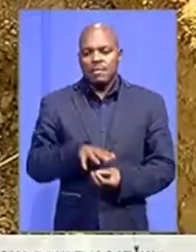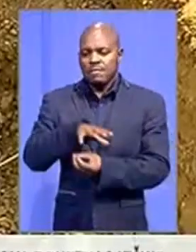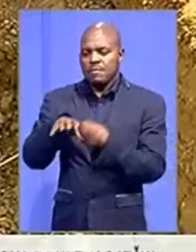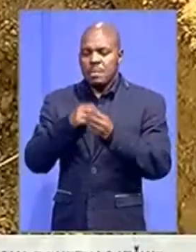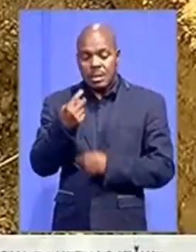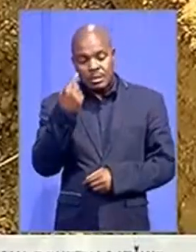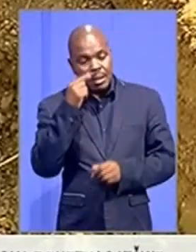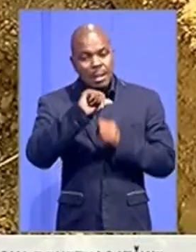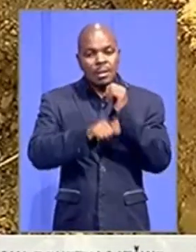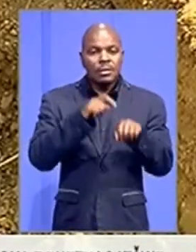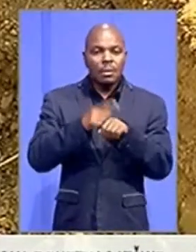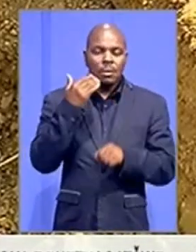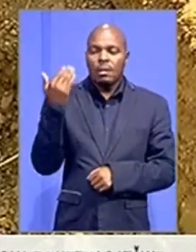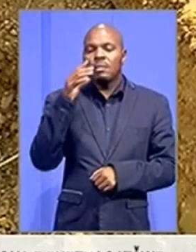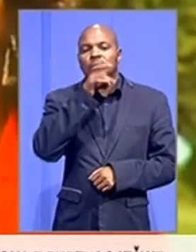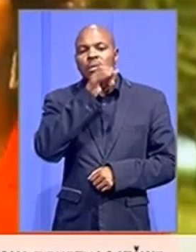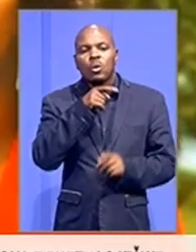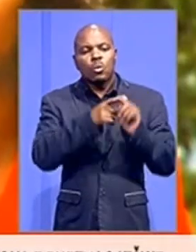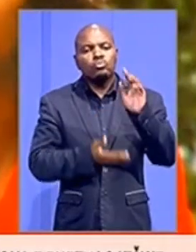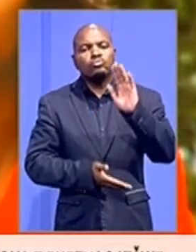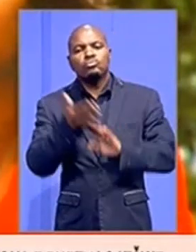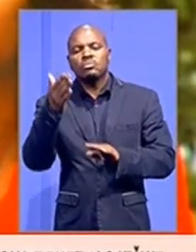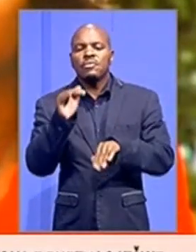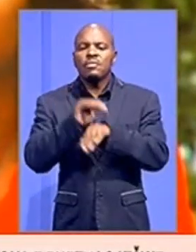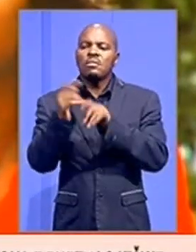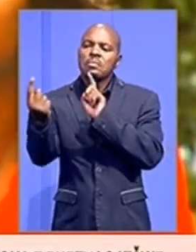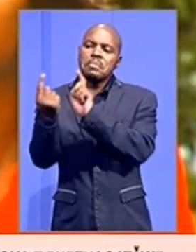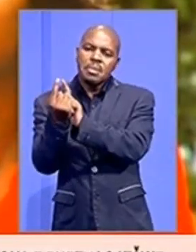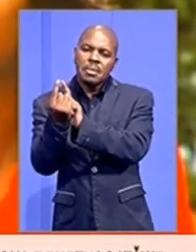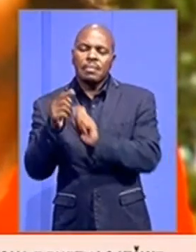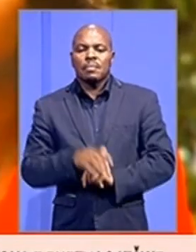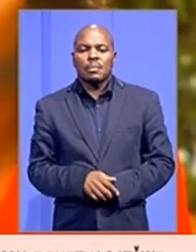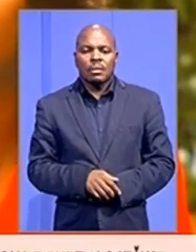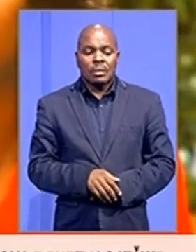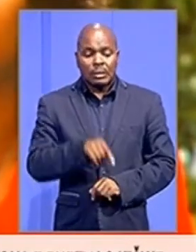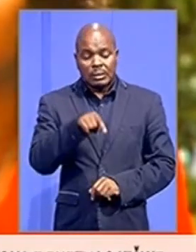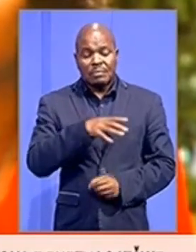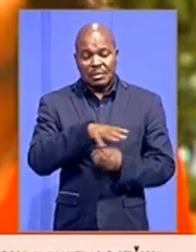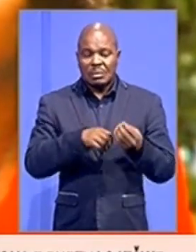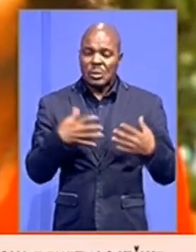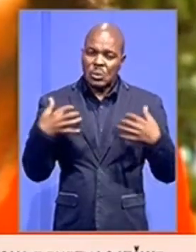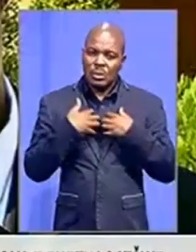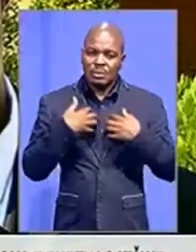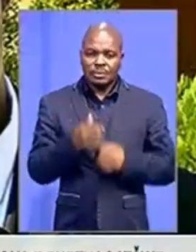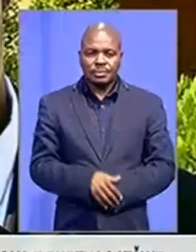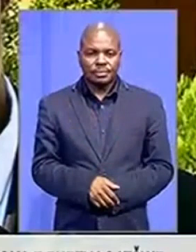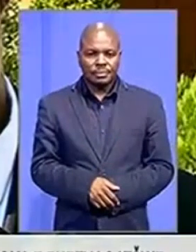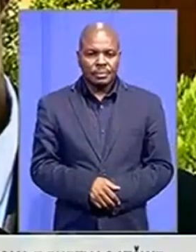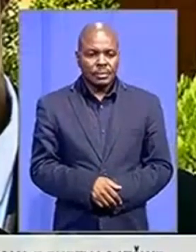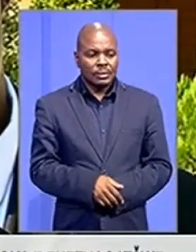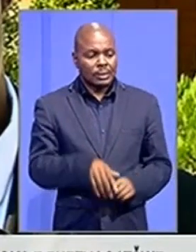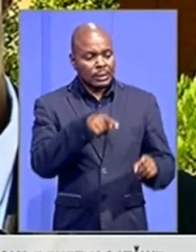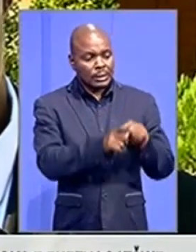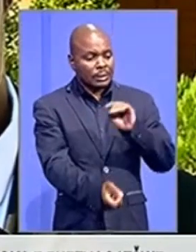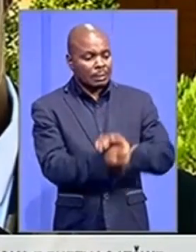ka mokibelo ga ba ba laela gore o ya go kopana le mogweragwe ke tlhobaelo go bona. Ra amogile ka